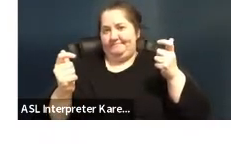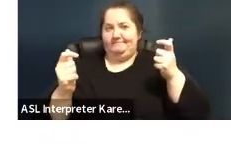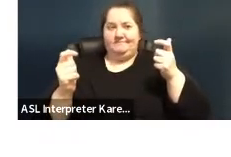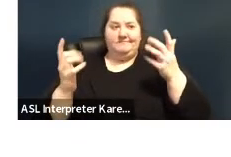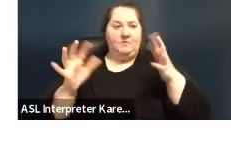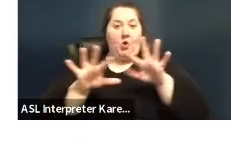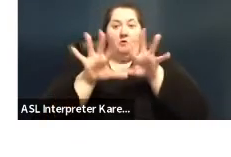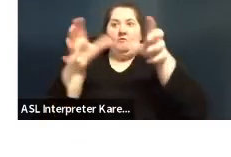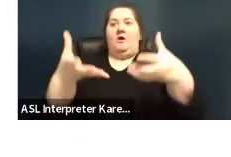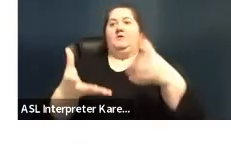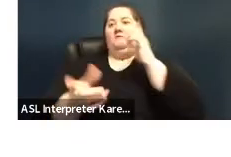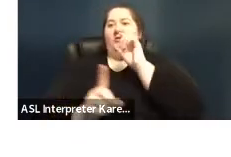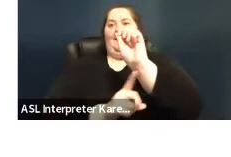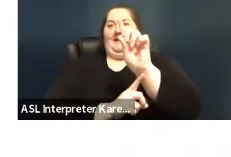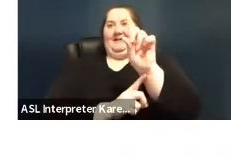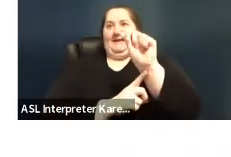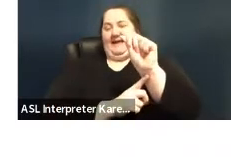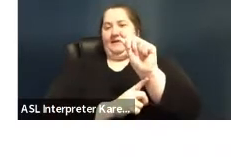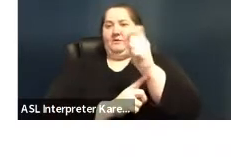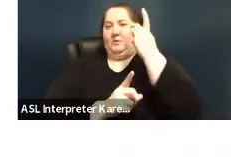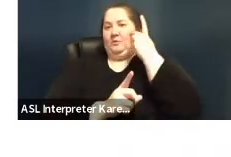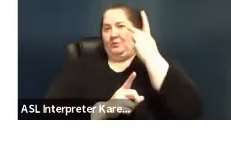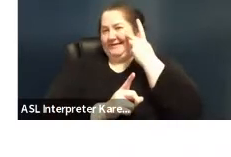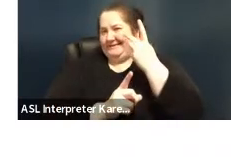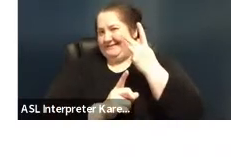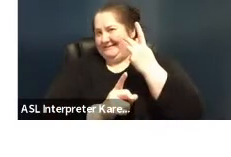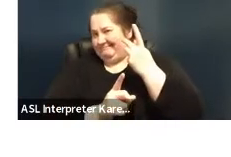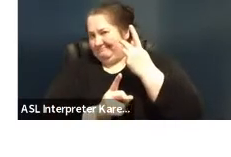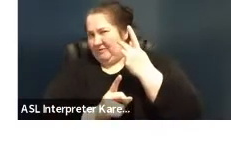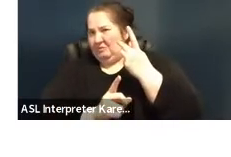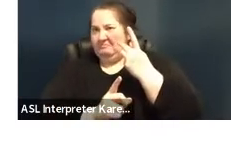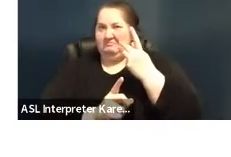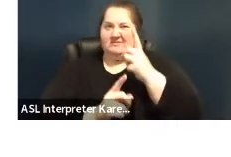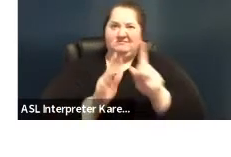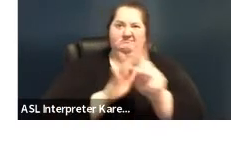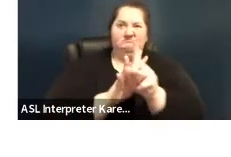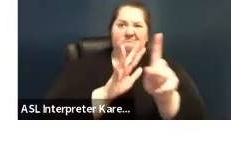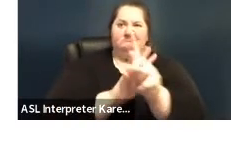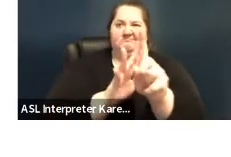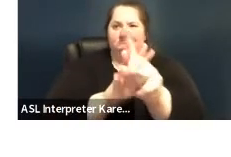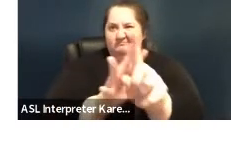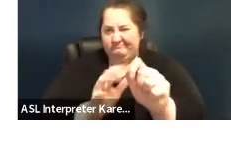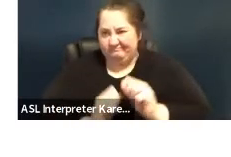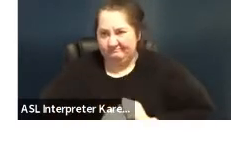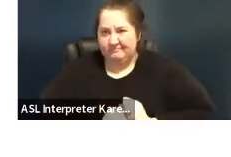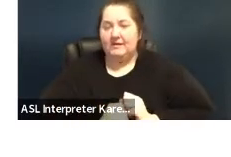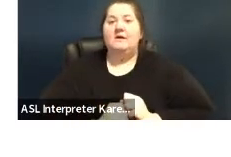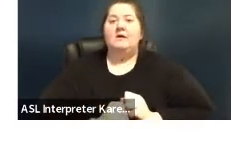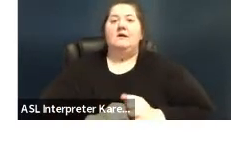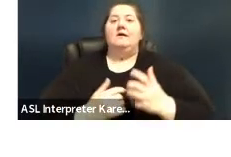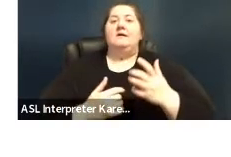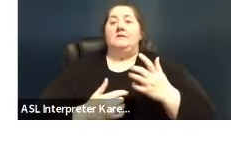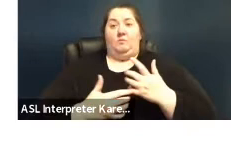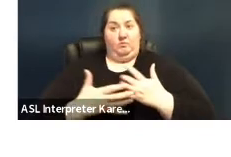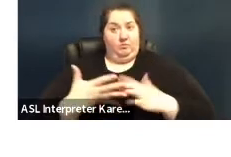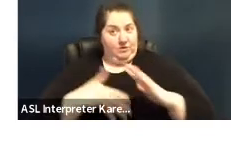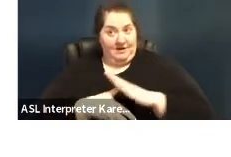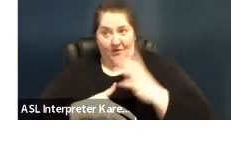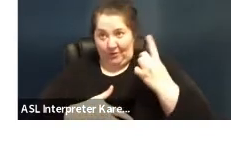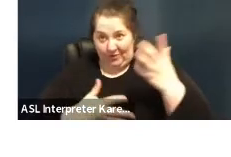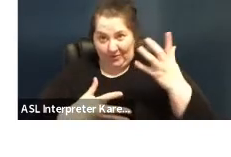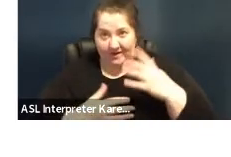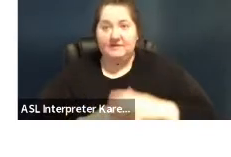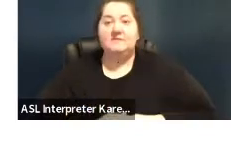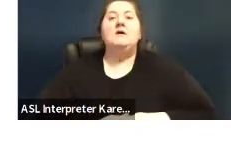overarching myths that we sometimes encounter about the ADA. And sort of the primary one is that